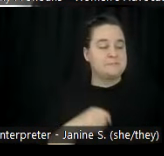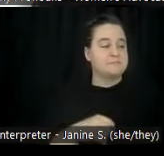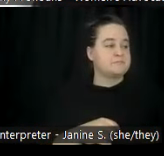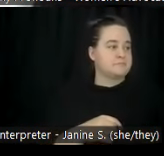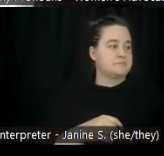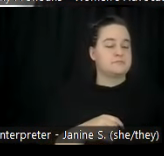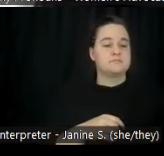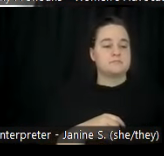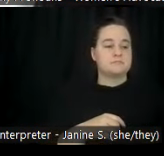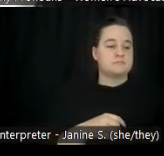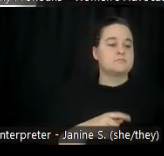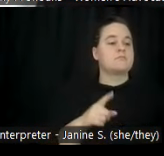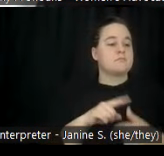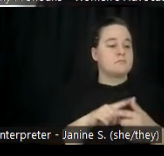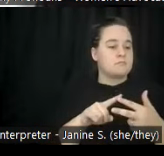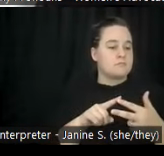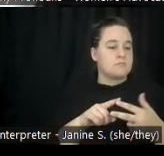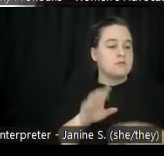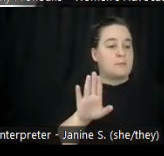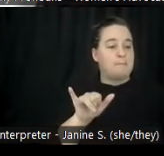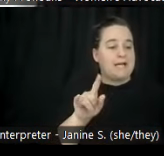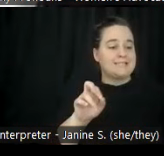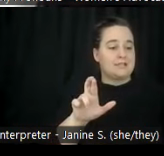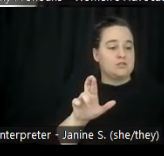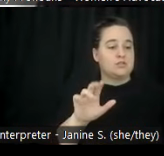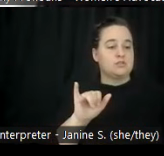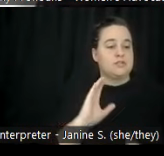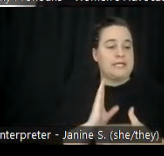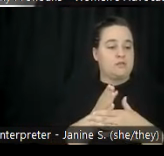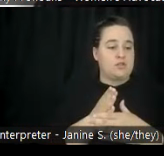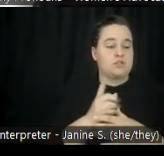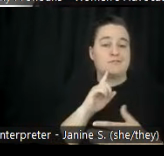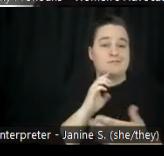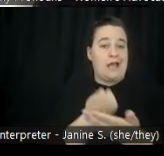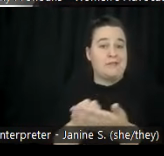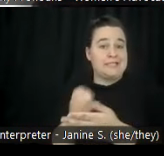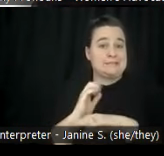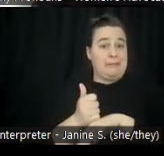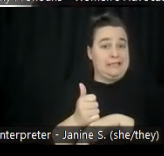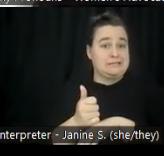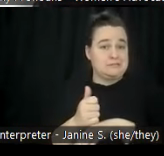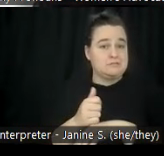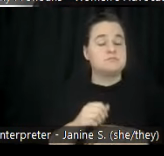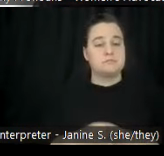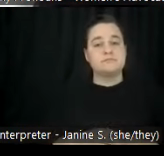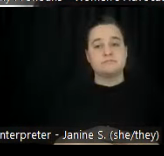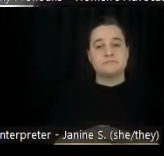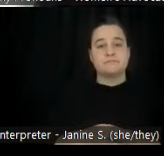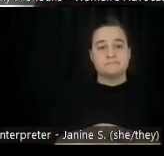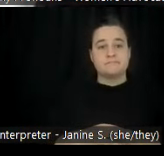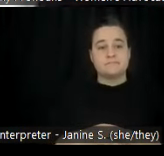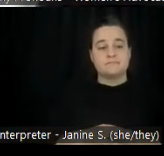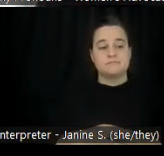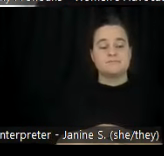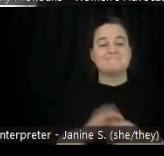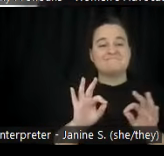intervention, that's evidence-based. That's what someone else is putting in the chat, something that they would be interested in. Great. All